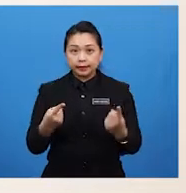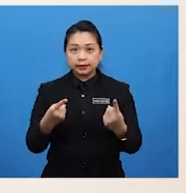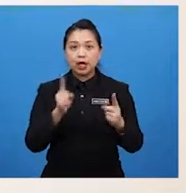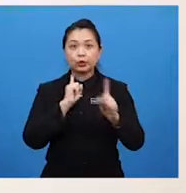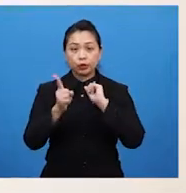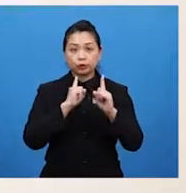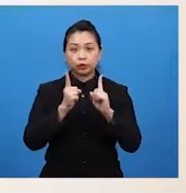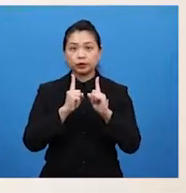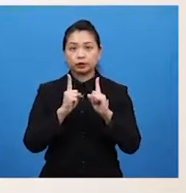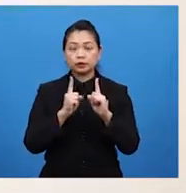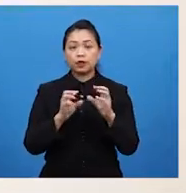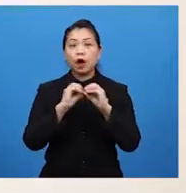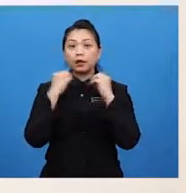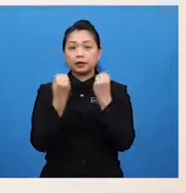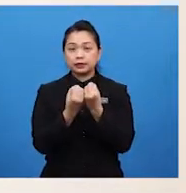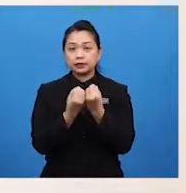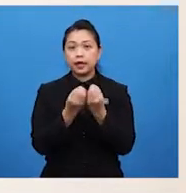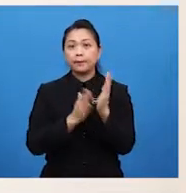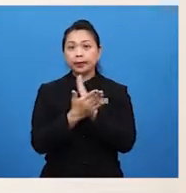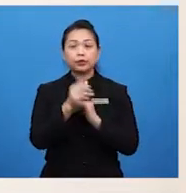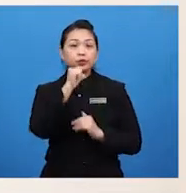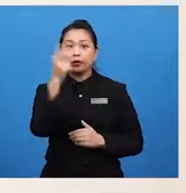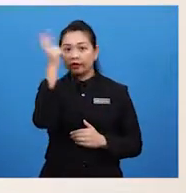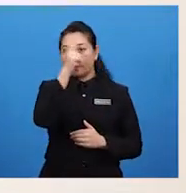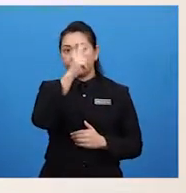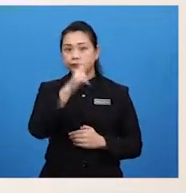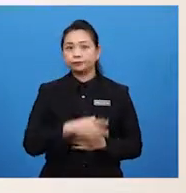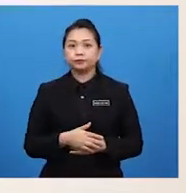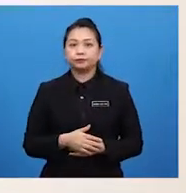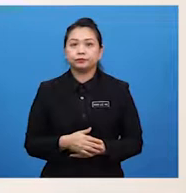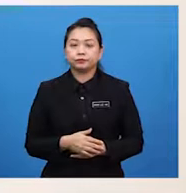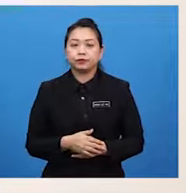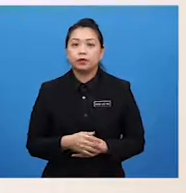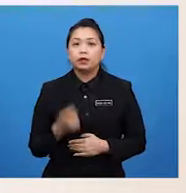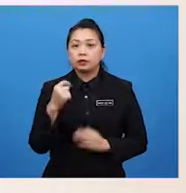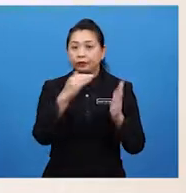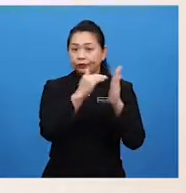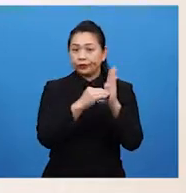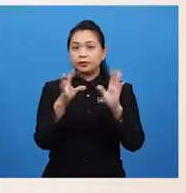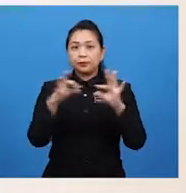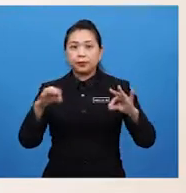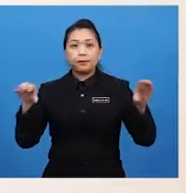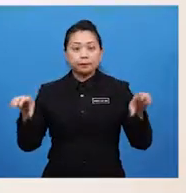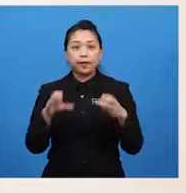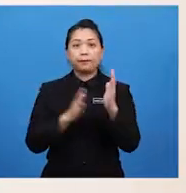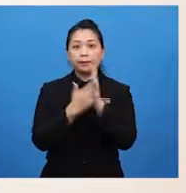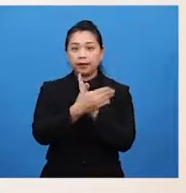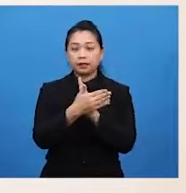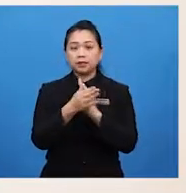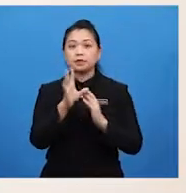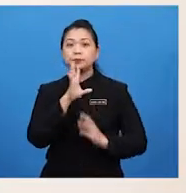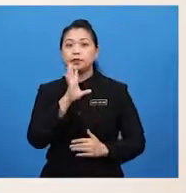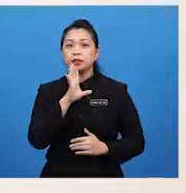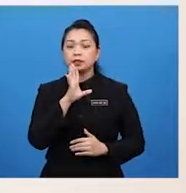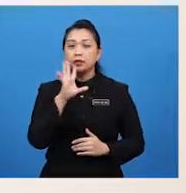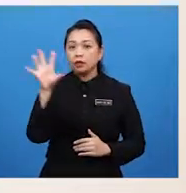a non-governmental organization on Earth Day. The following statement made by the speaker